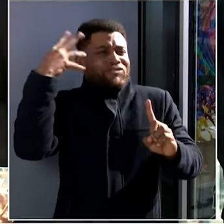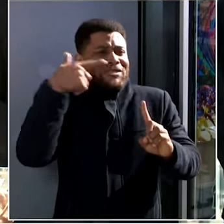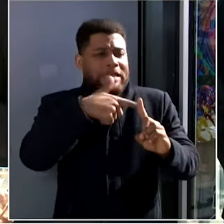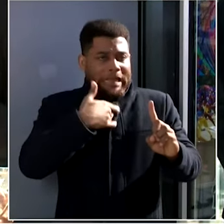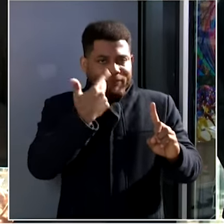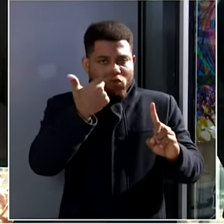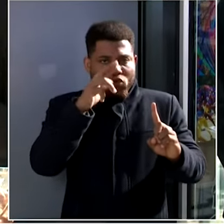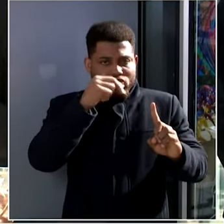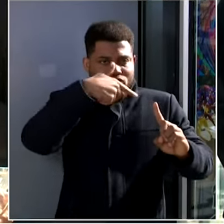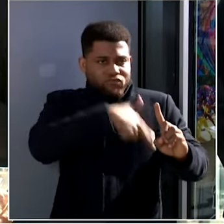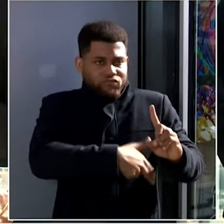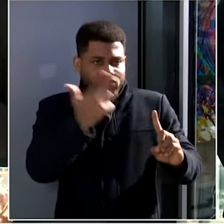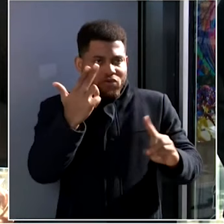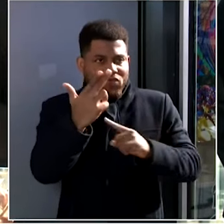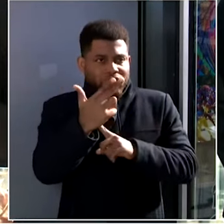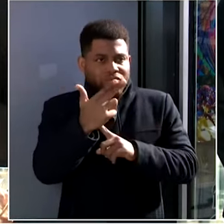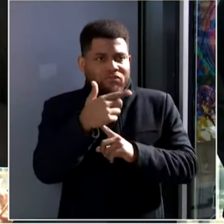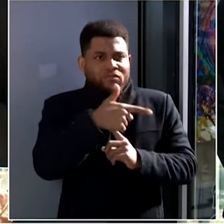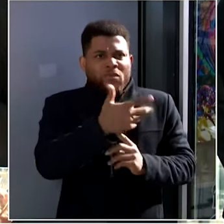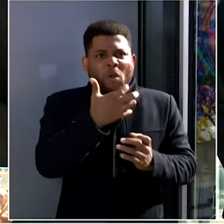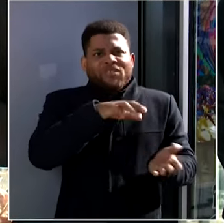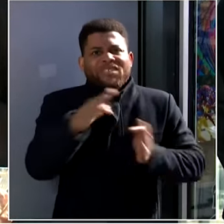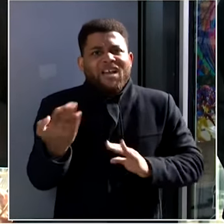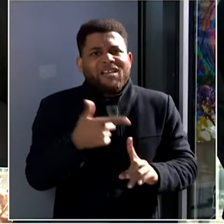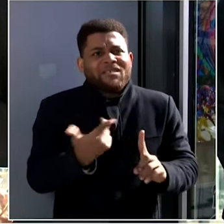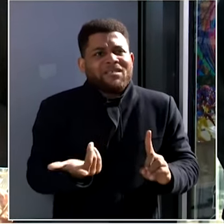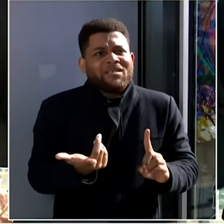wish. And two Washingtonians were killed.